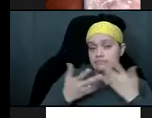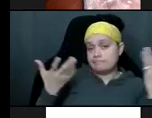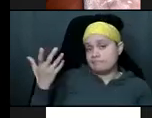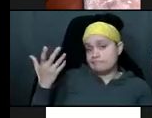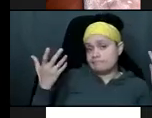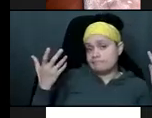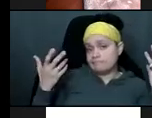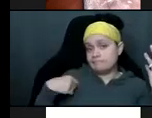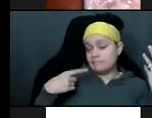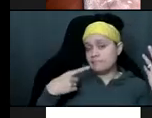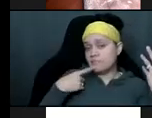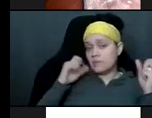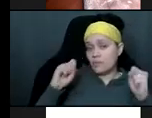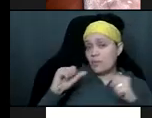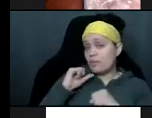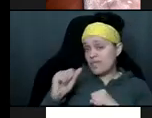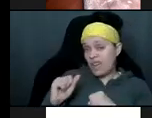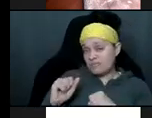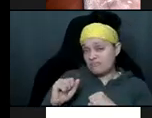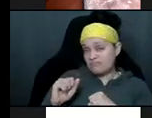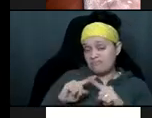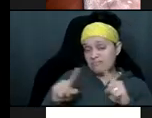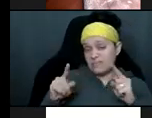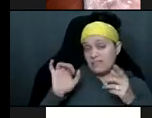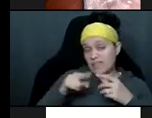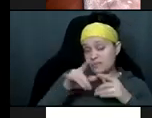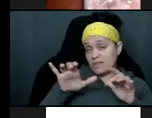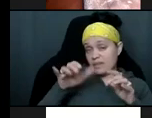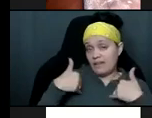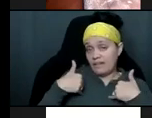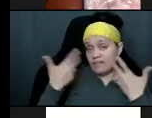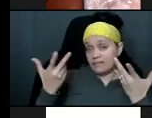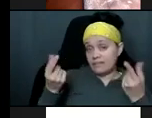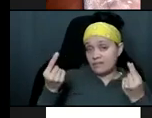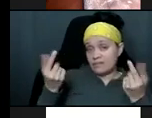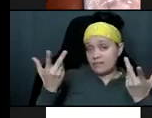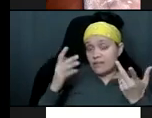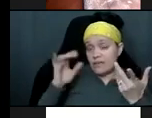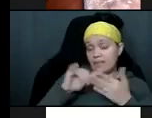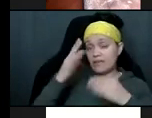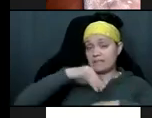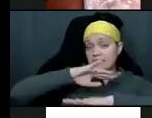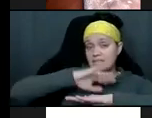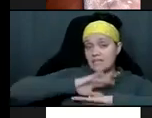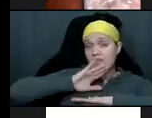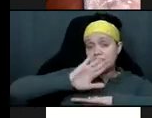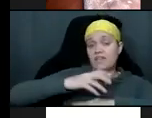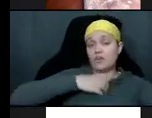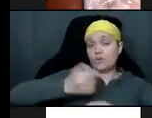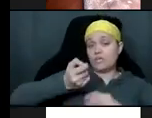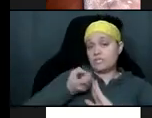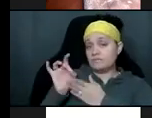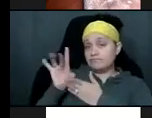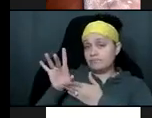I would say probably not, but that's what they had, because that satisfied their wish to get rid